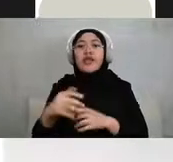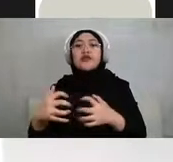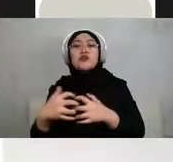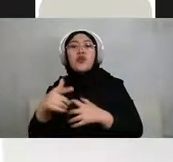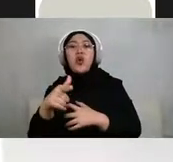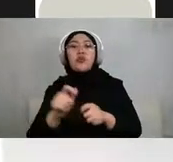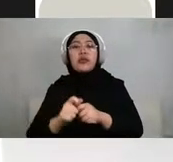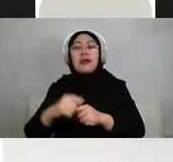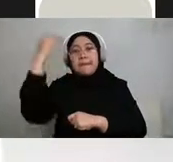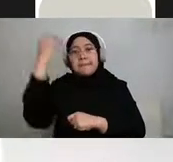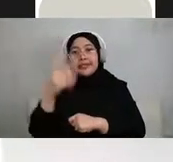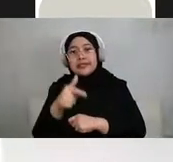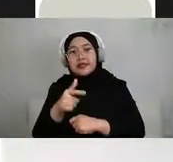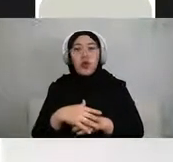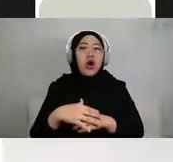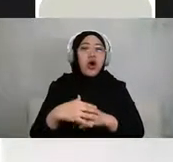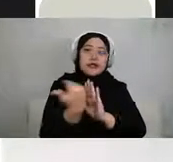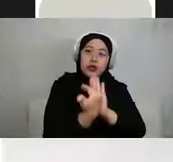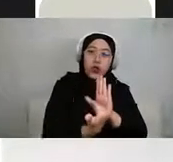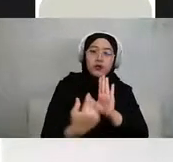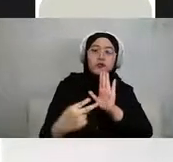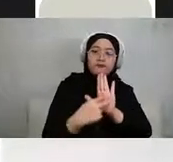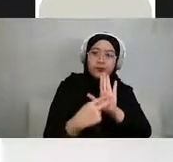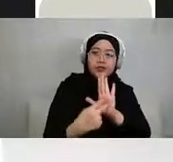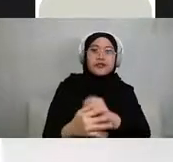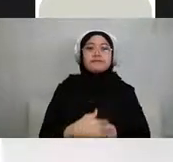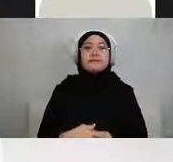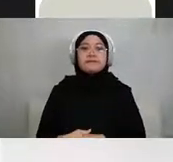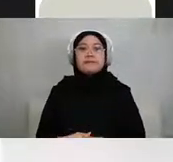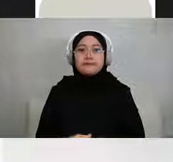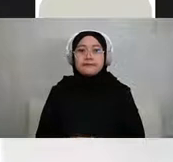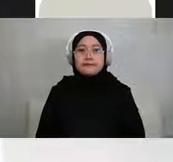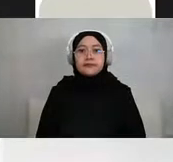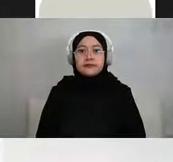remaining time is 5 minutes. Thank you. So